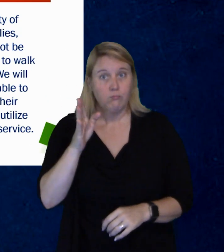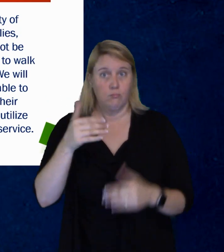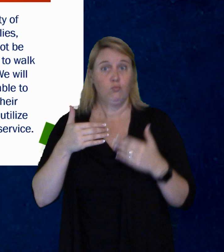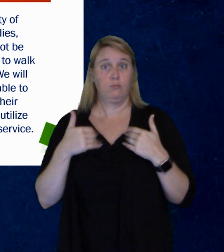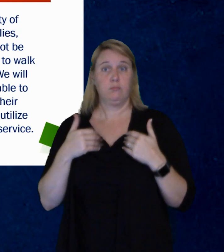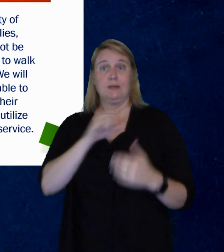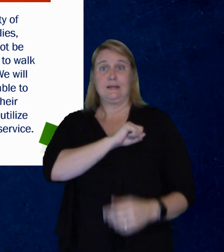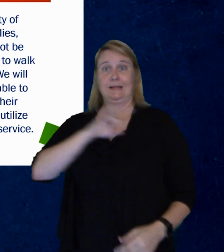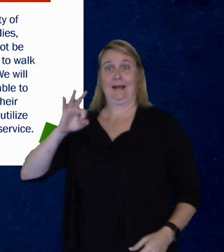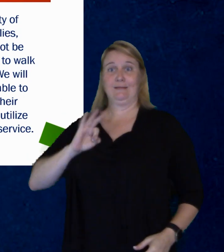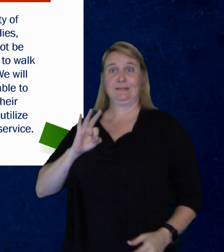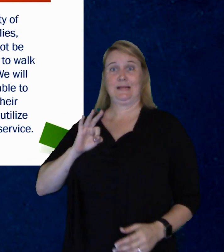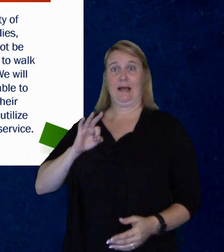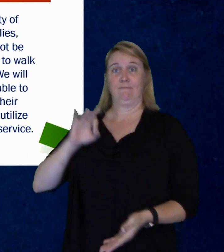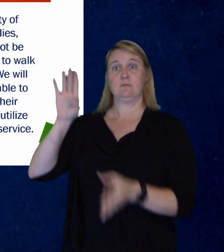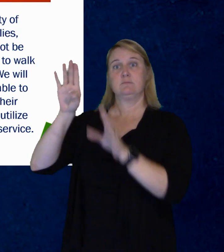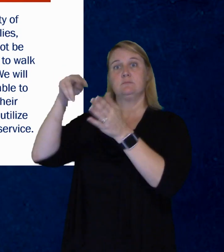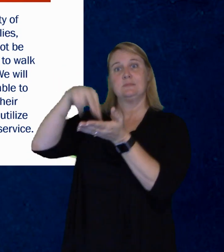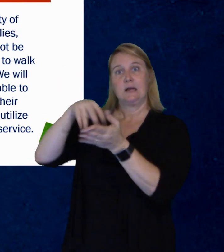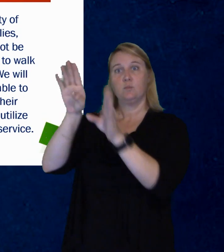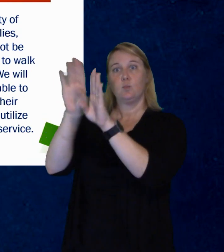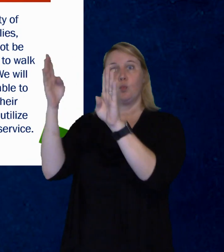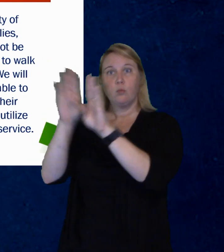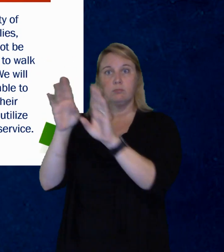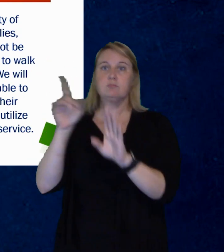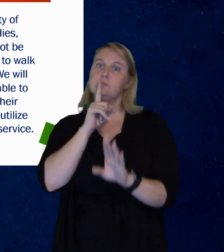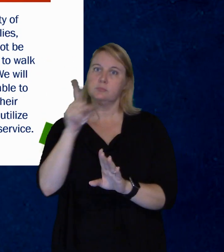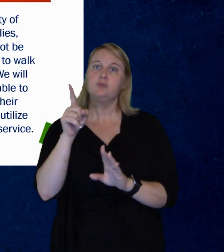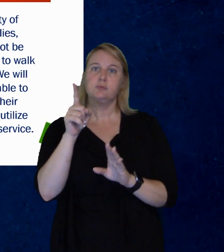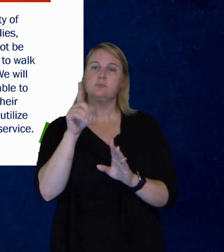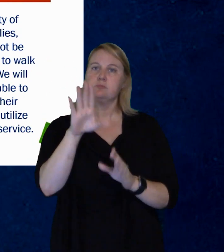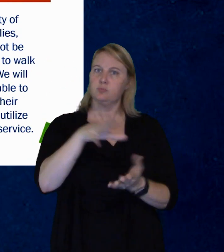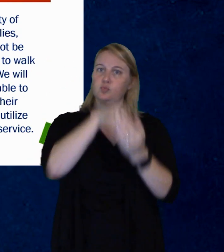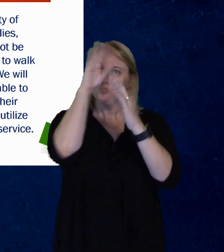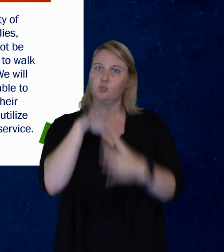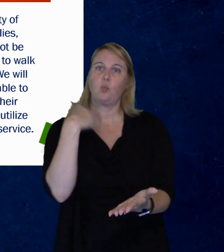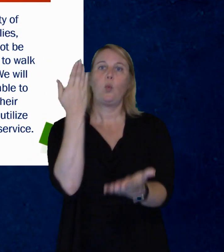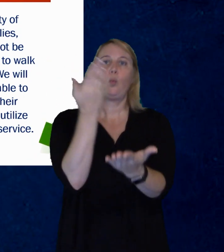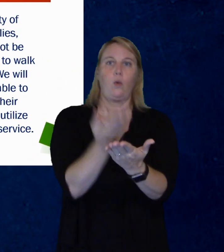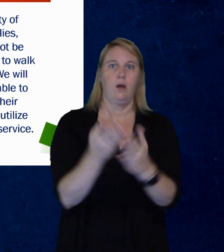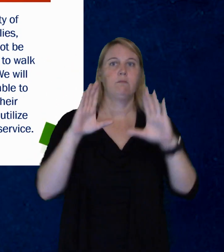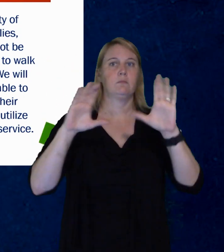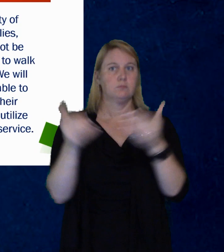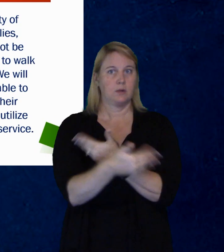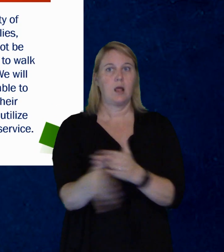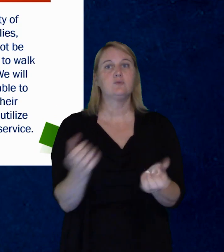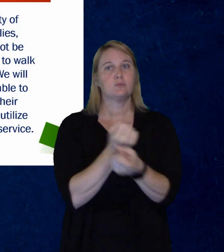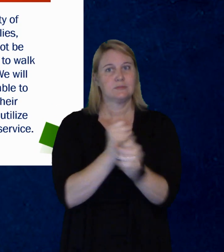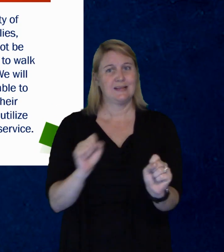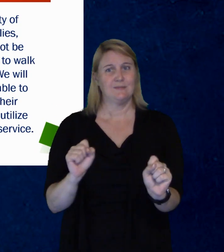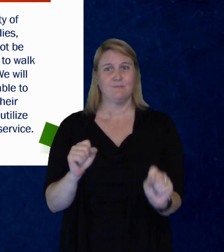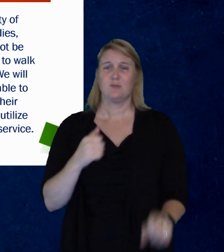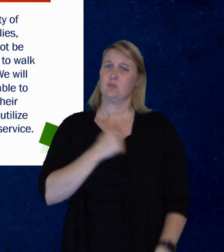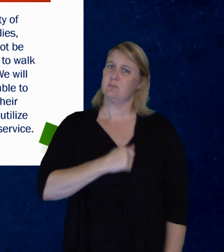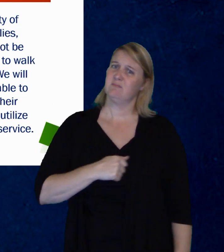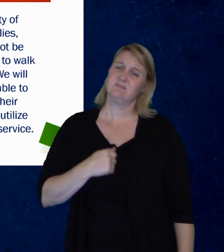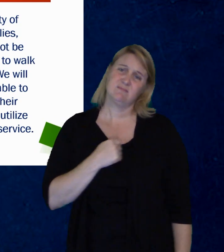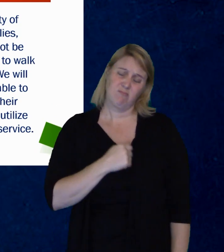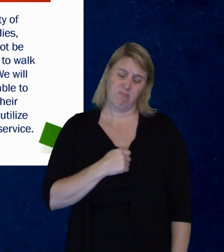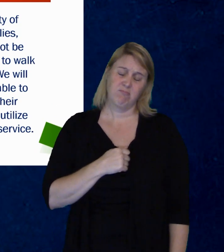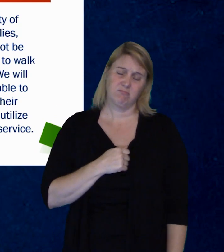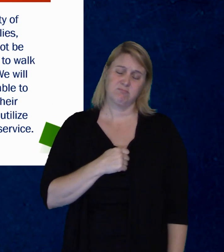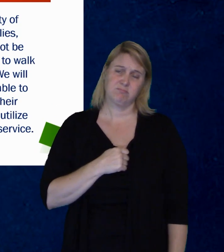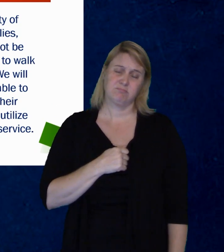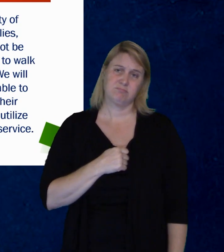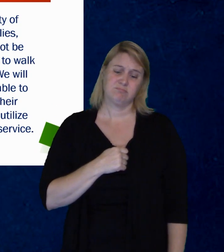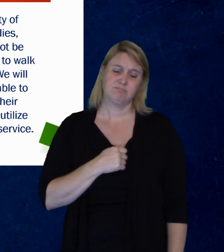greet your child and make sure your child is escorted to their class safely. We apologize for that inconvenience, and